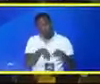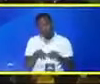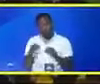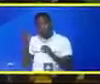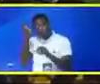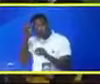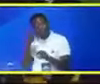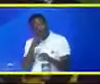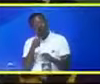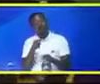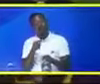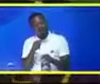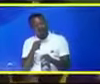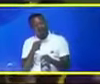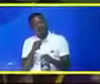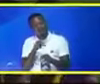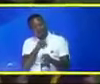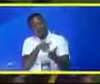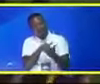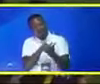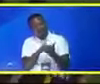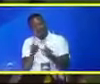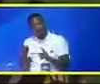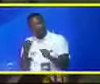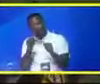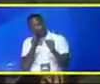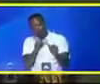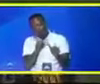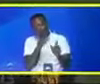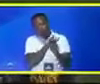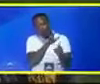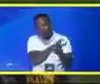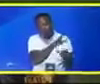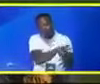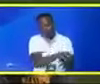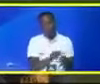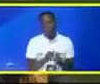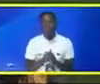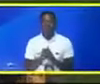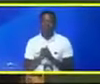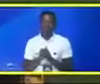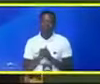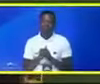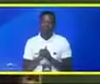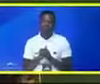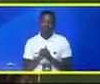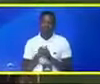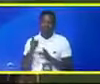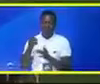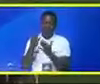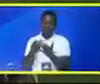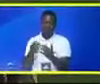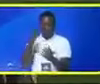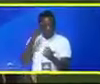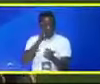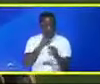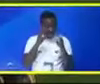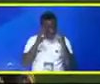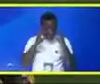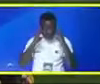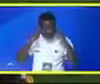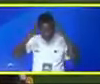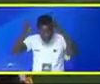launches initially is the least he intends to launch. He waits for your aggression or